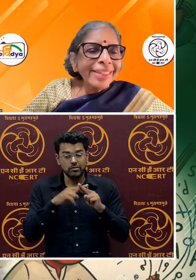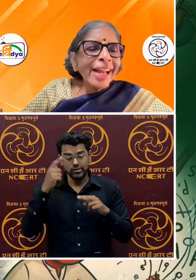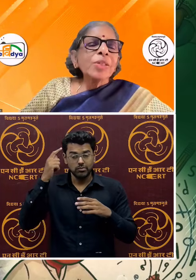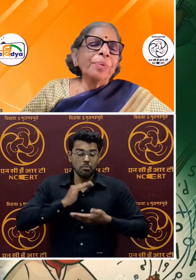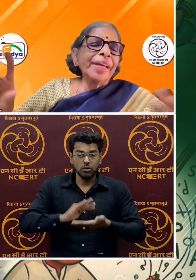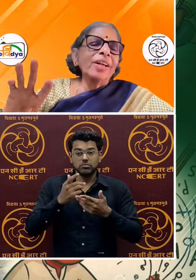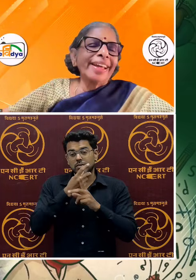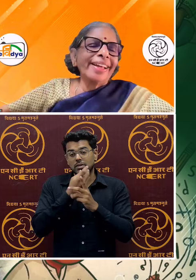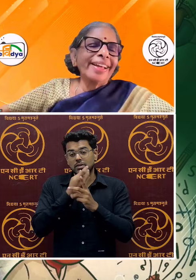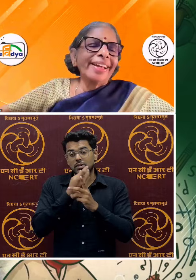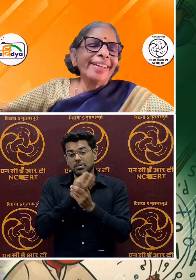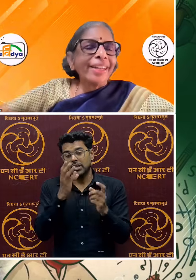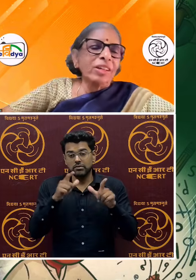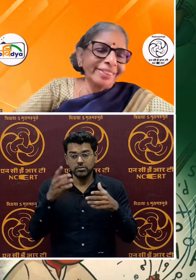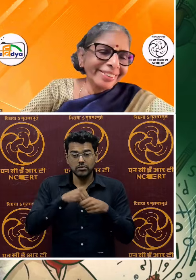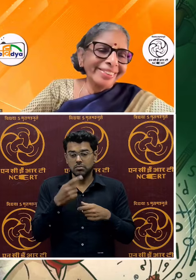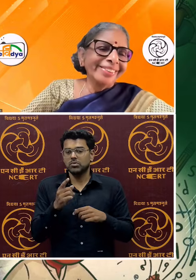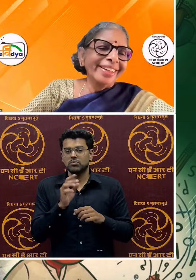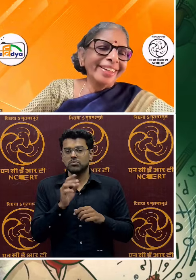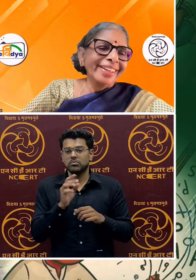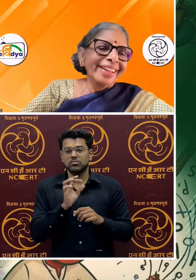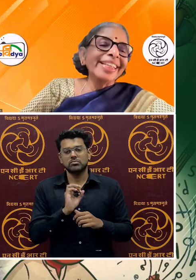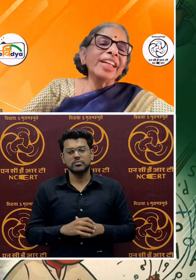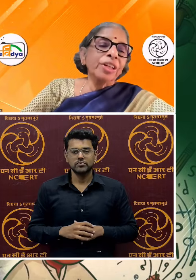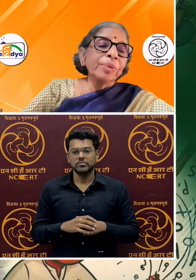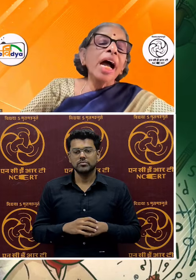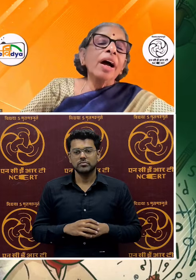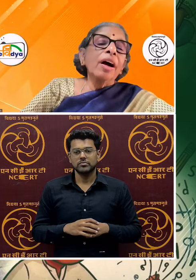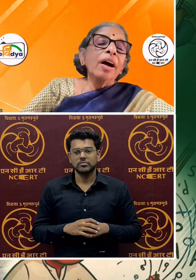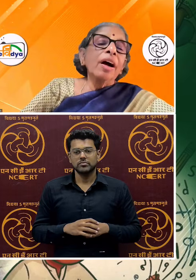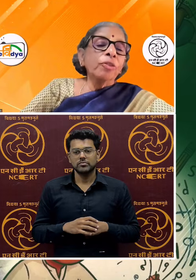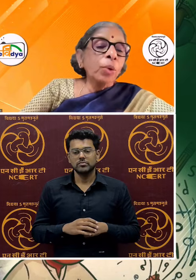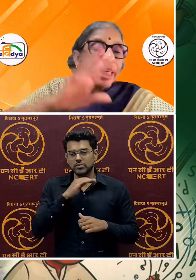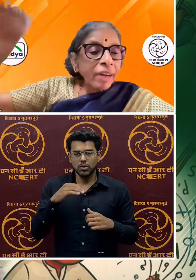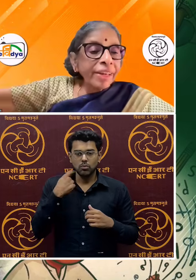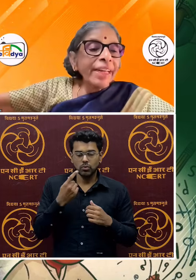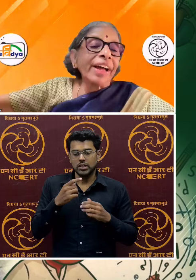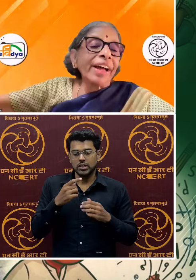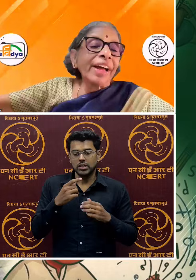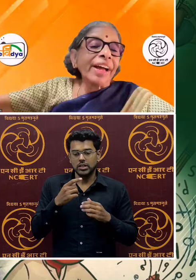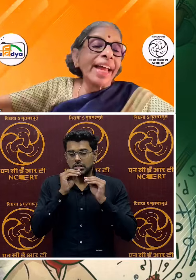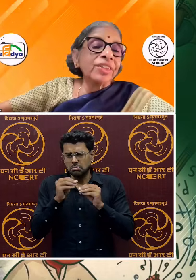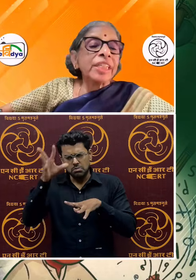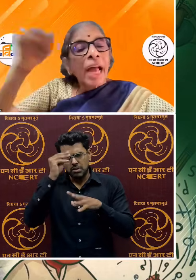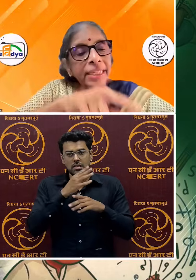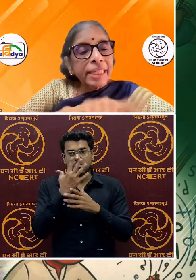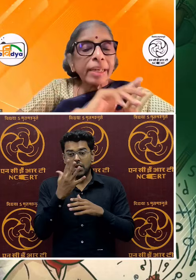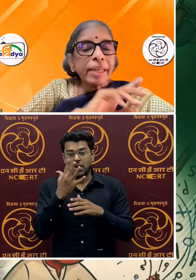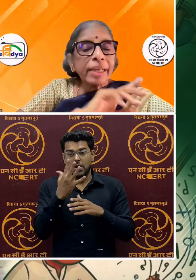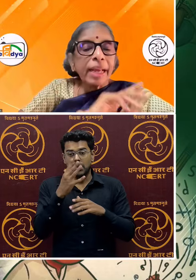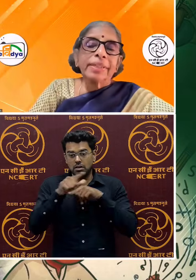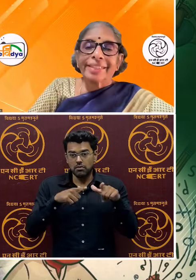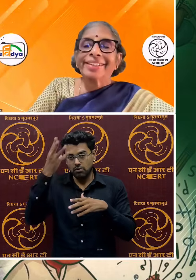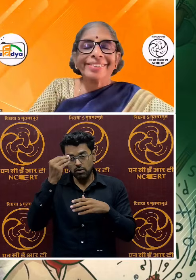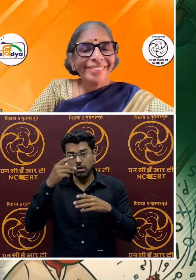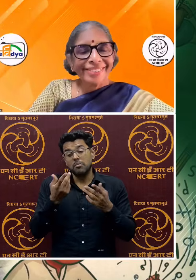with it. So we cannot say that caused this. Right. There are children with who can talk very well in 5 languages and